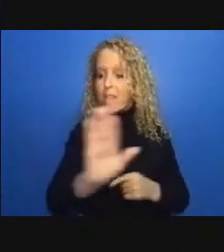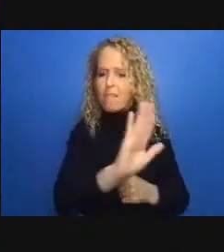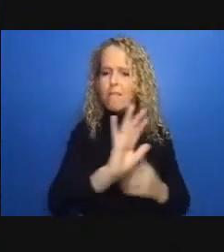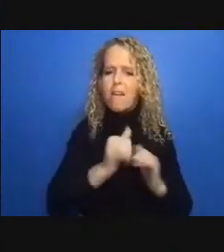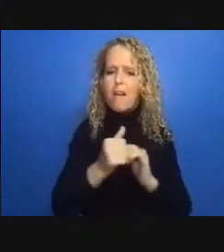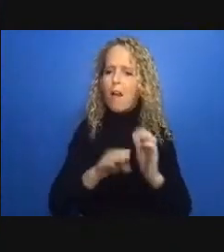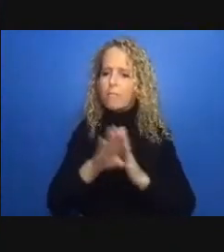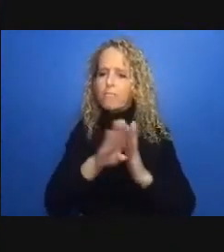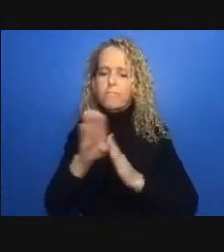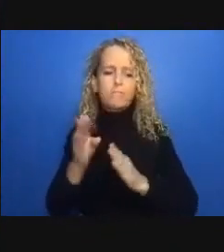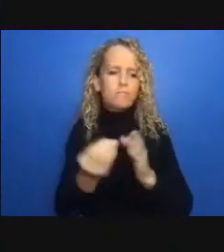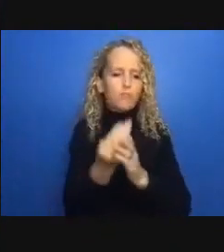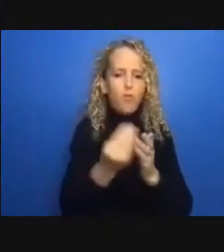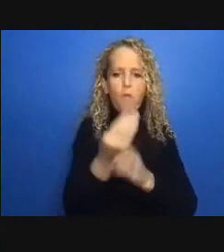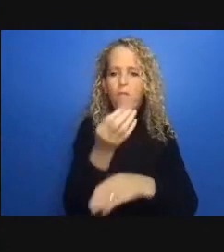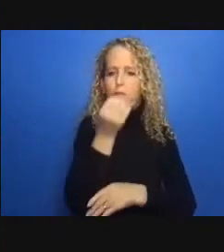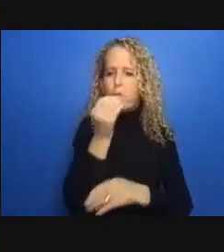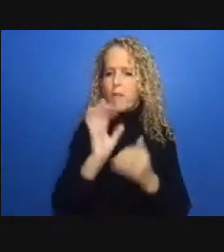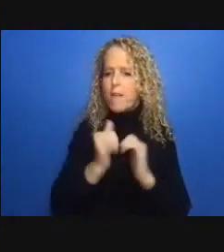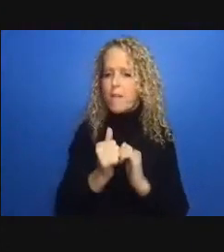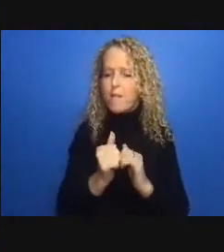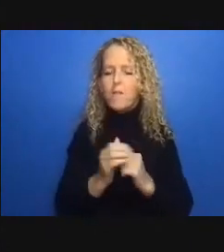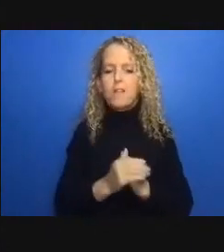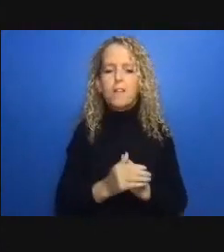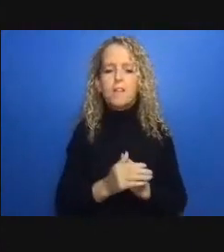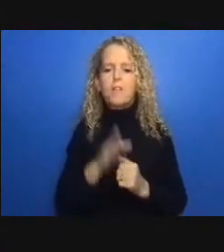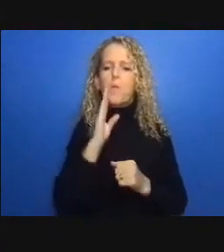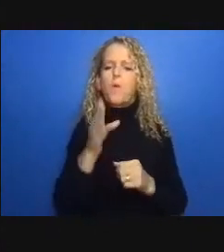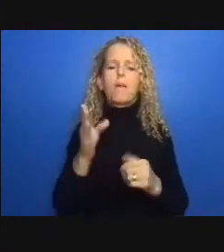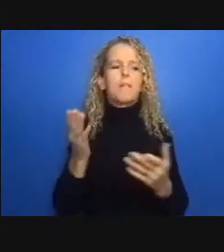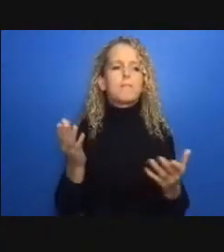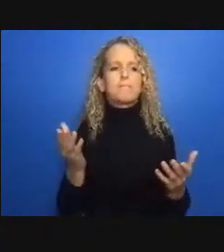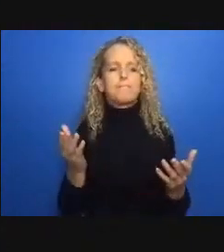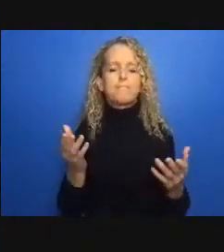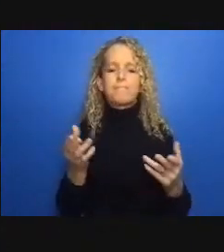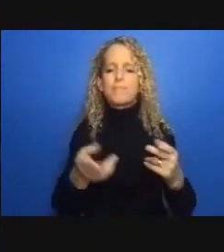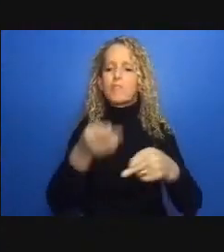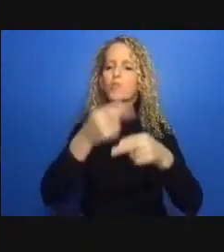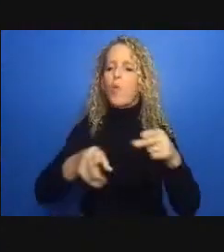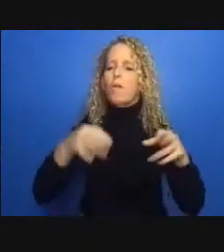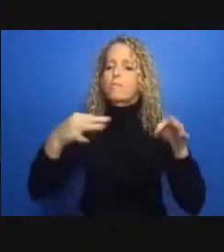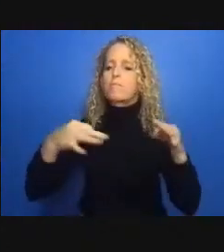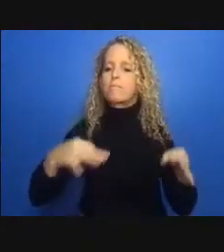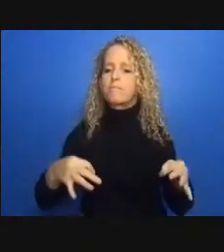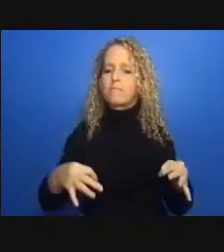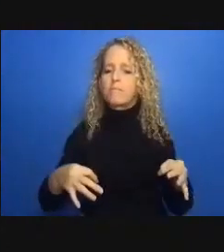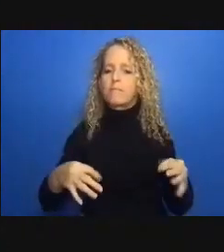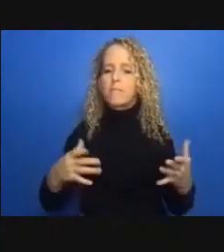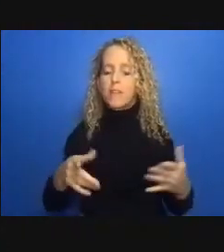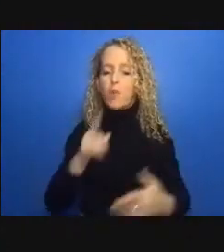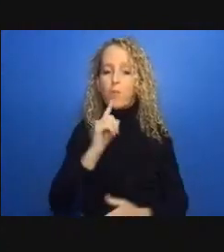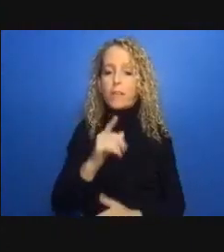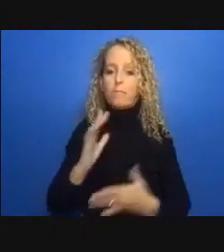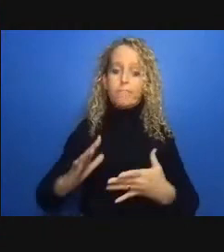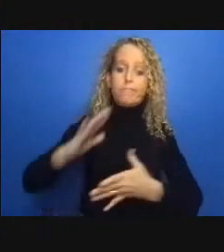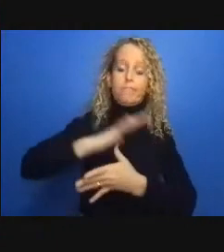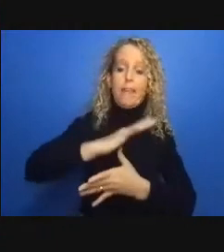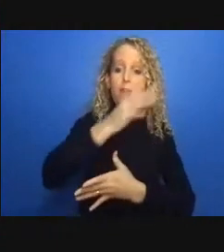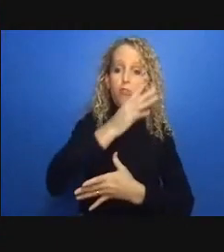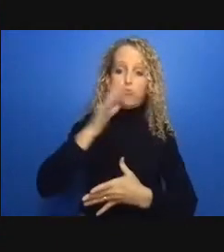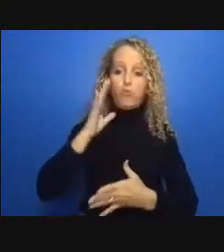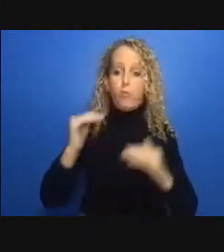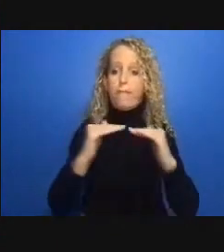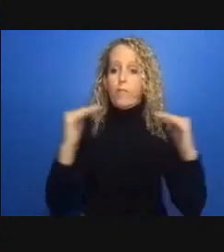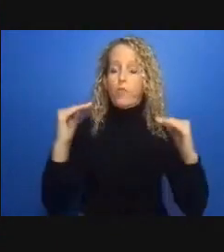So I just want to provide a little bit of insight tonight into what did we see at the primary agriculture level through